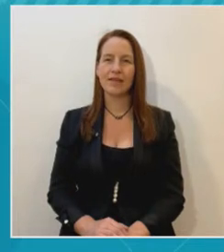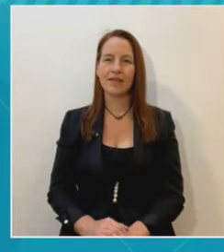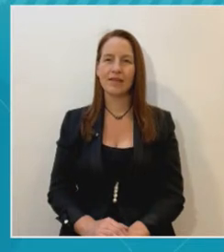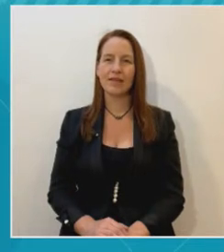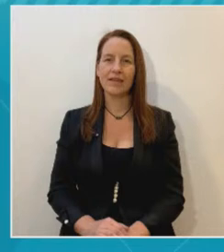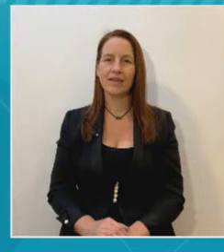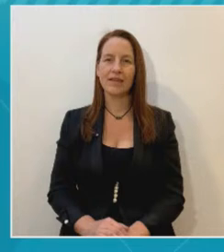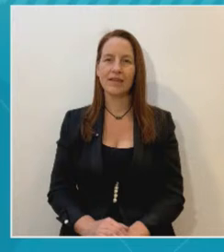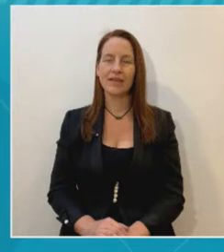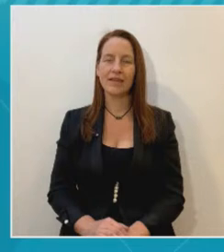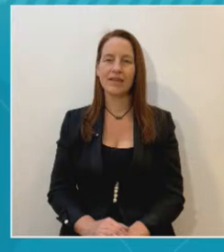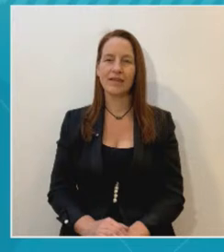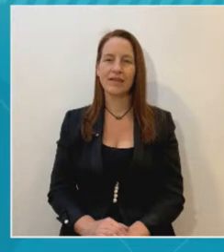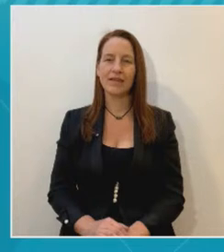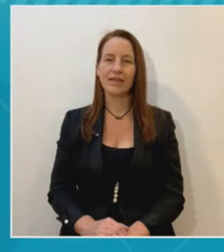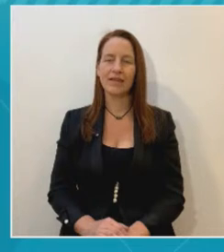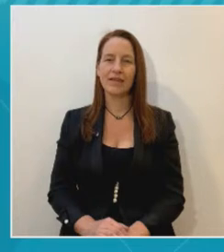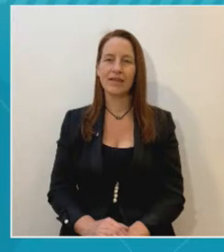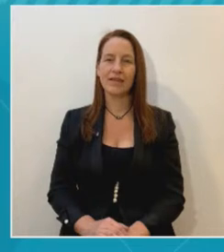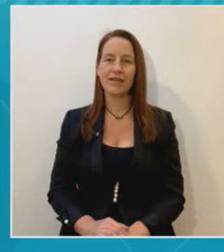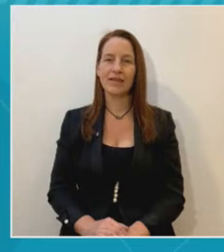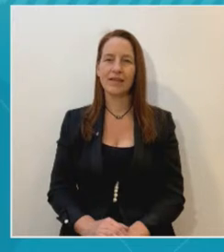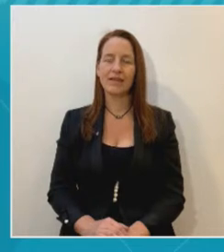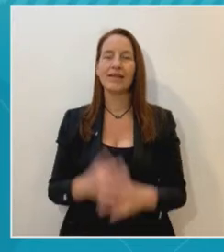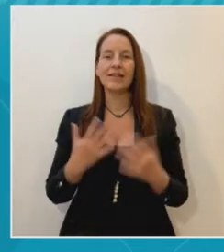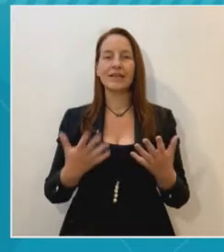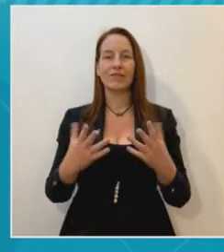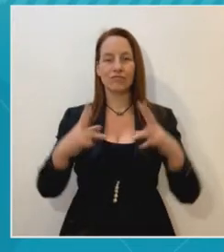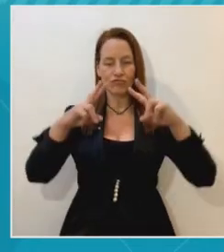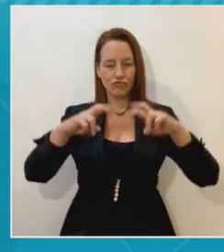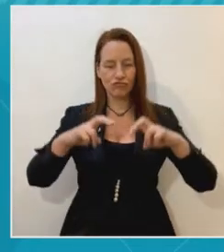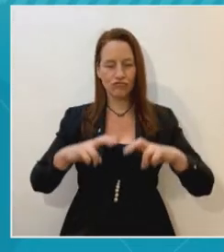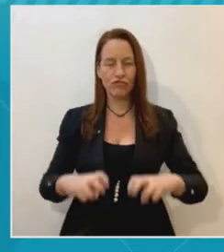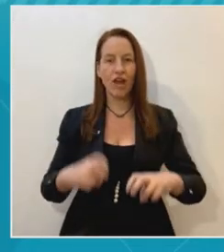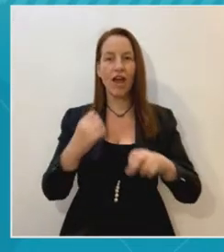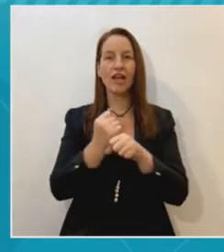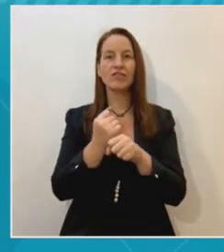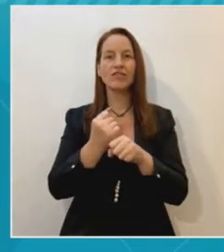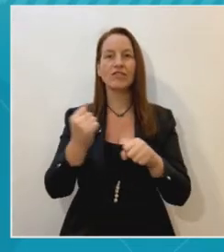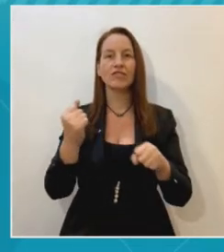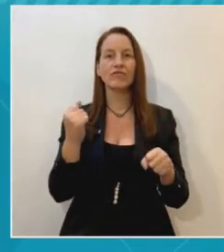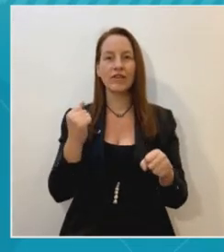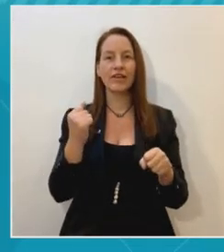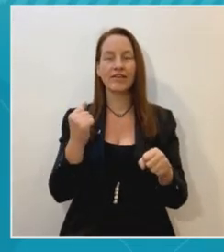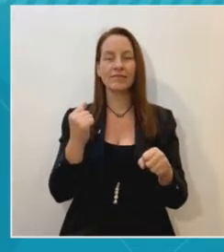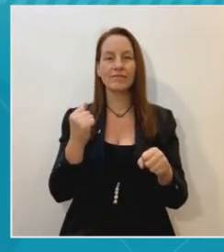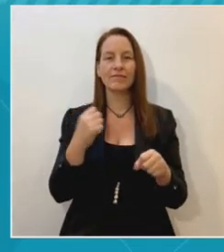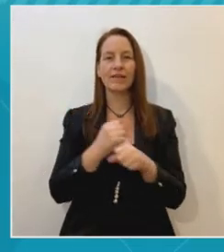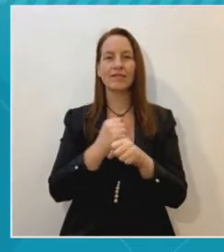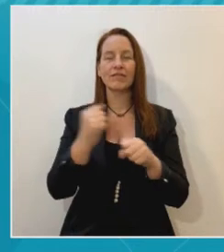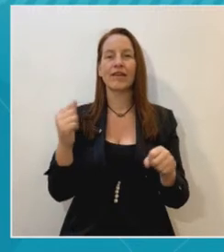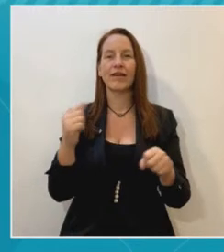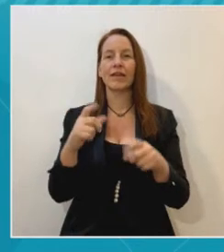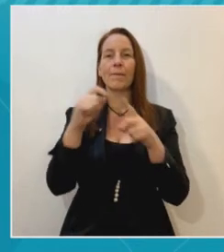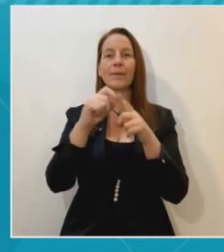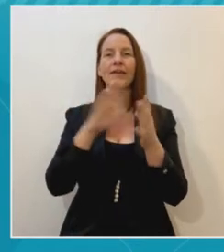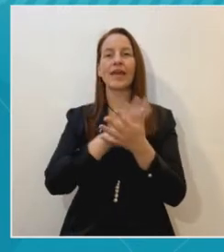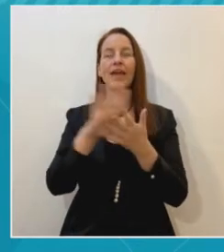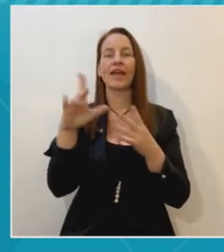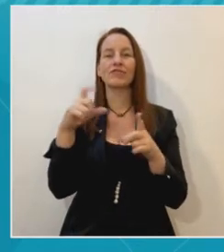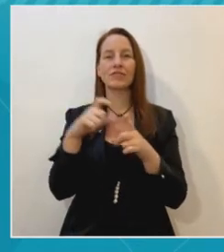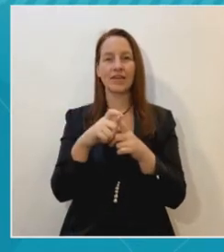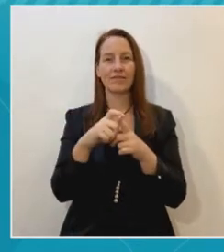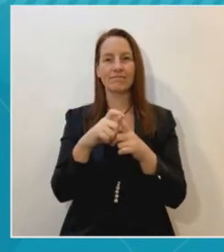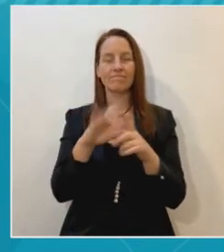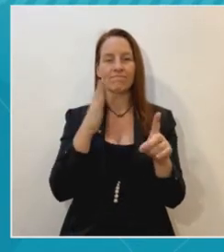And now our research degrees. Degree of Doctor of Philosophy. In recognition of a